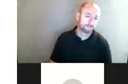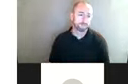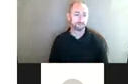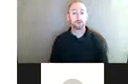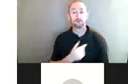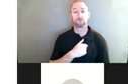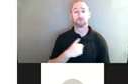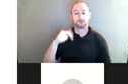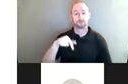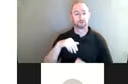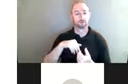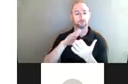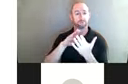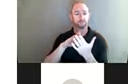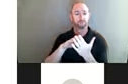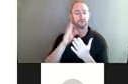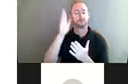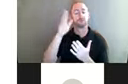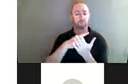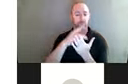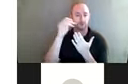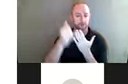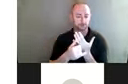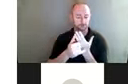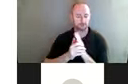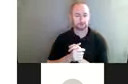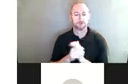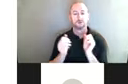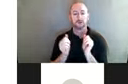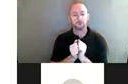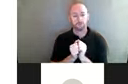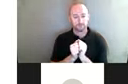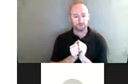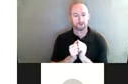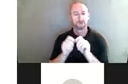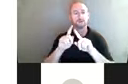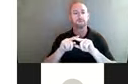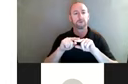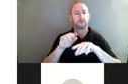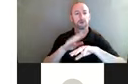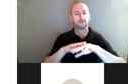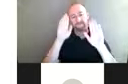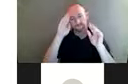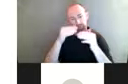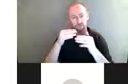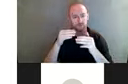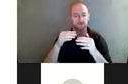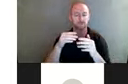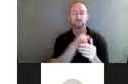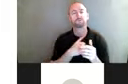we need to approach future projects with an interdependent sort of focus and approach. We